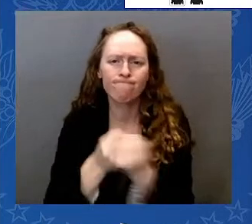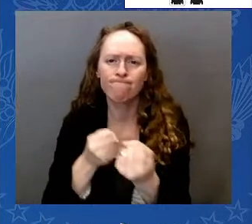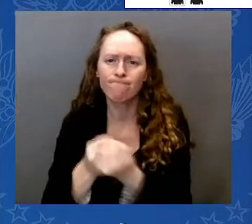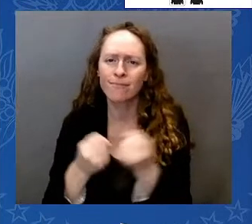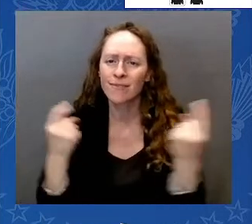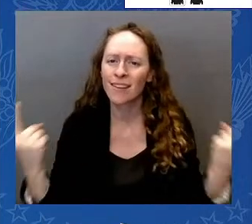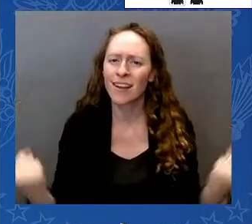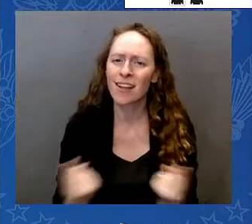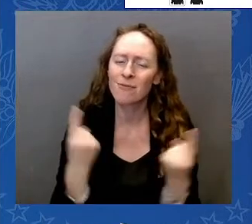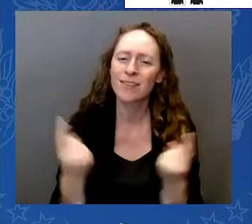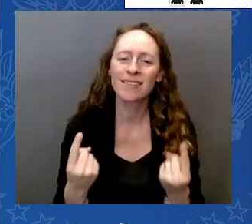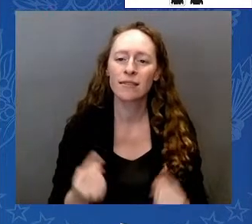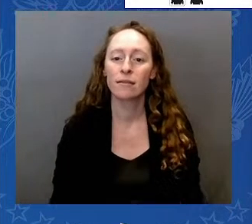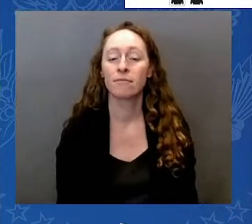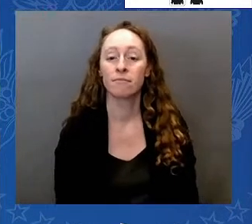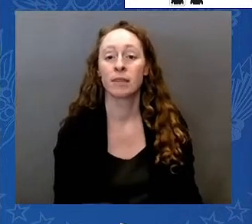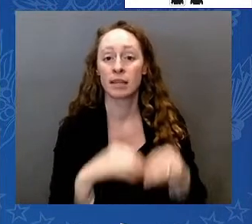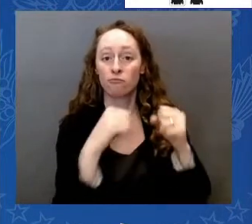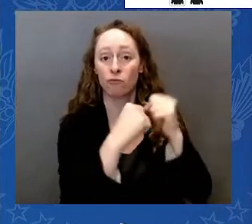him.